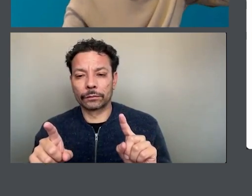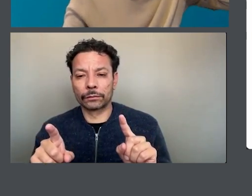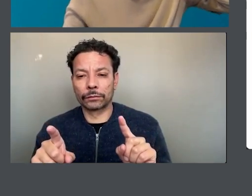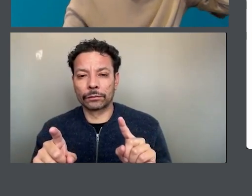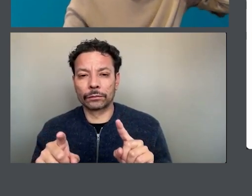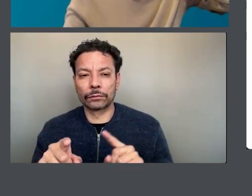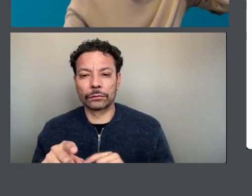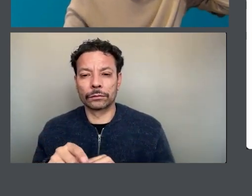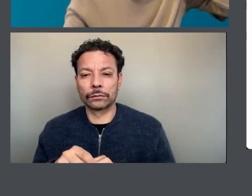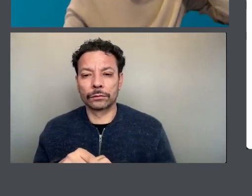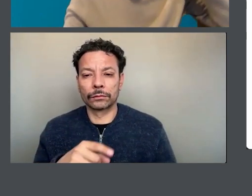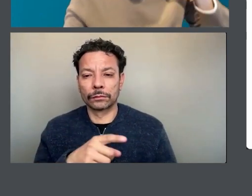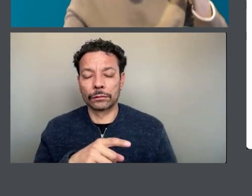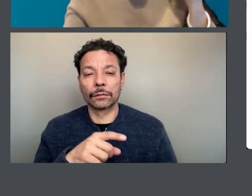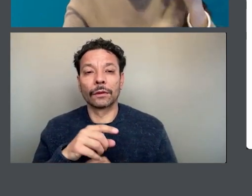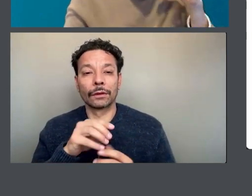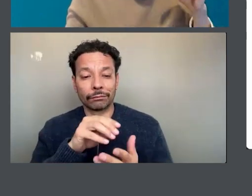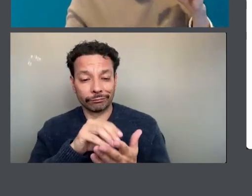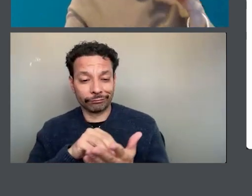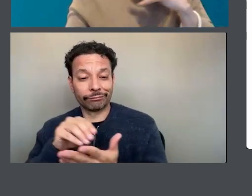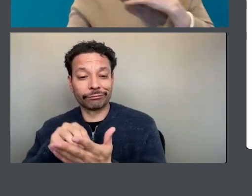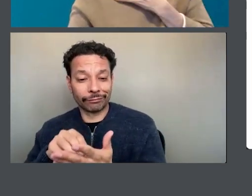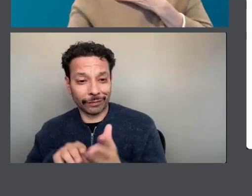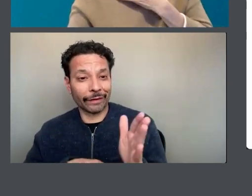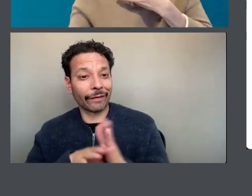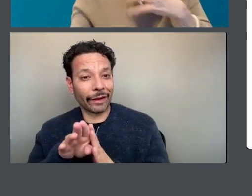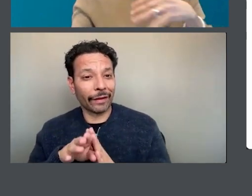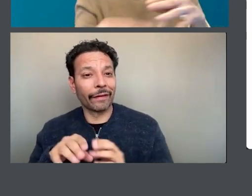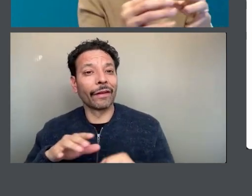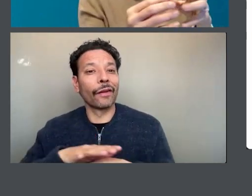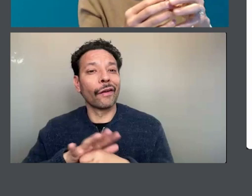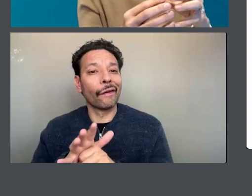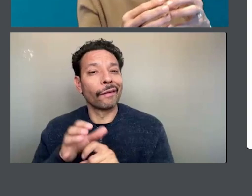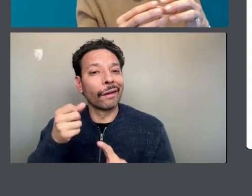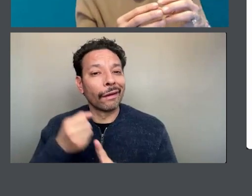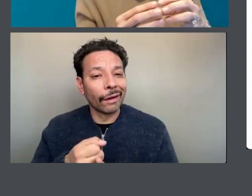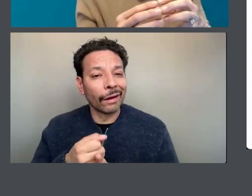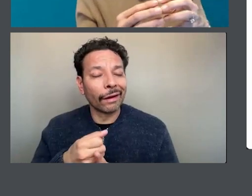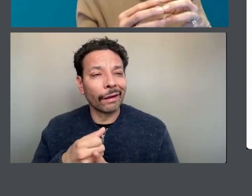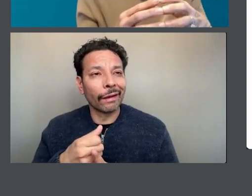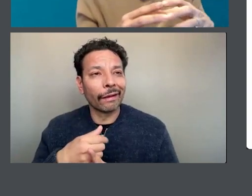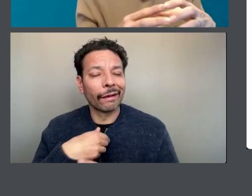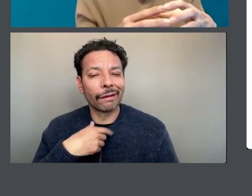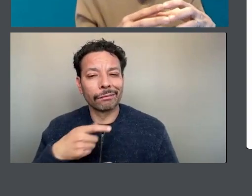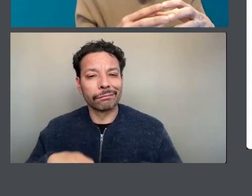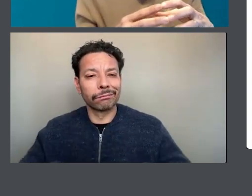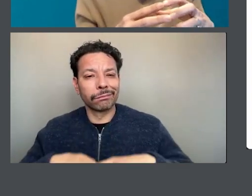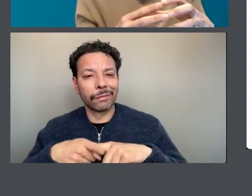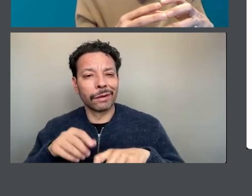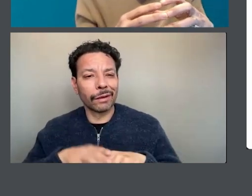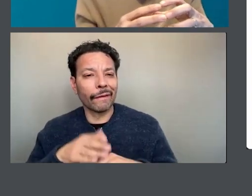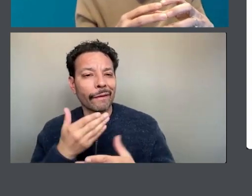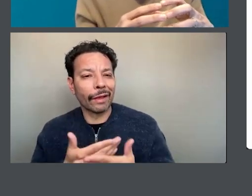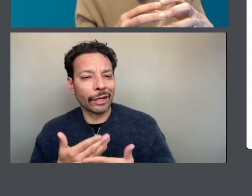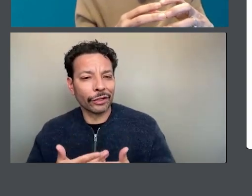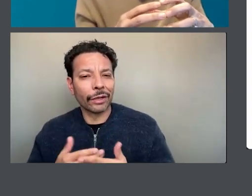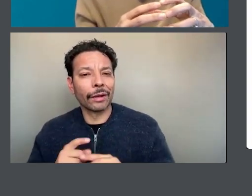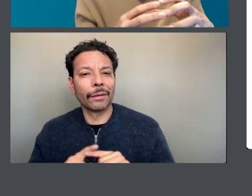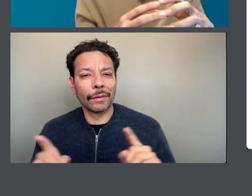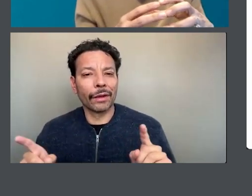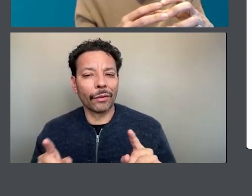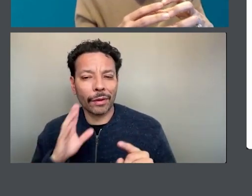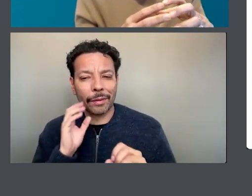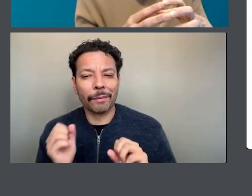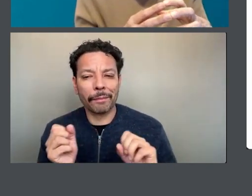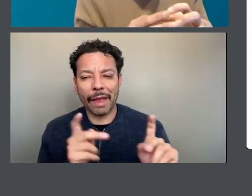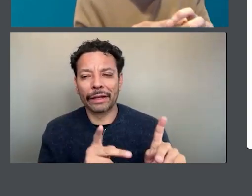instrument was developed and then COVID hit. And so we got stalled on the validation ultimately, but I think we'll